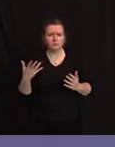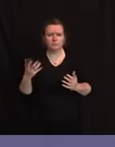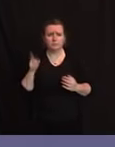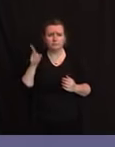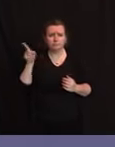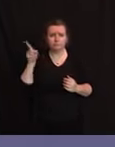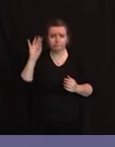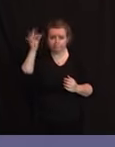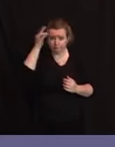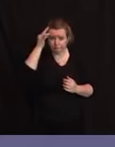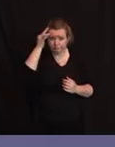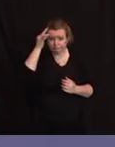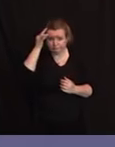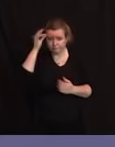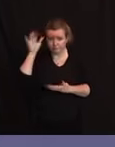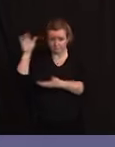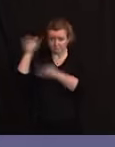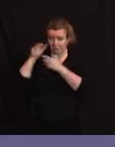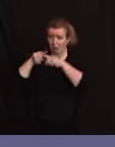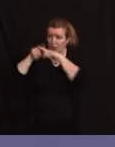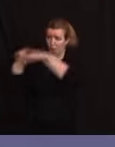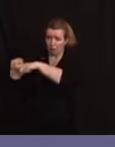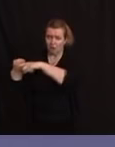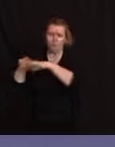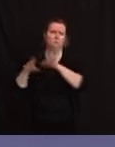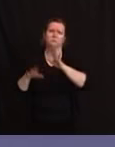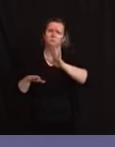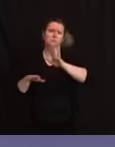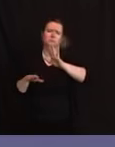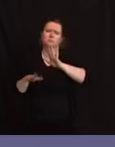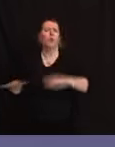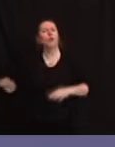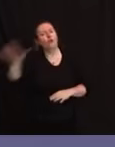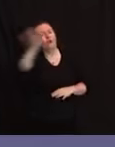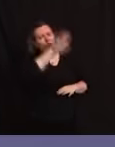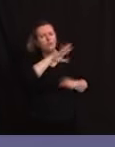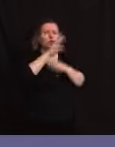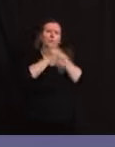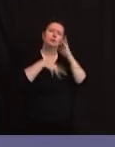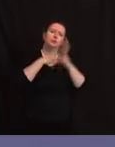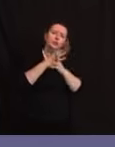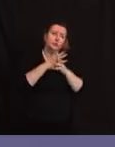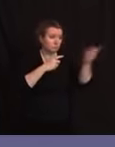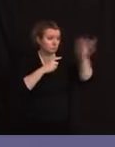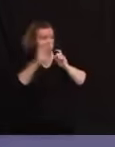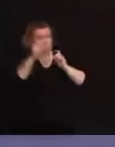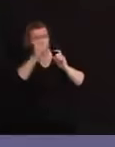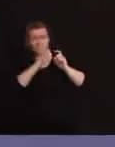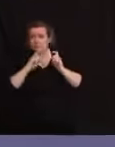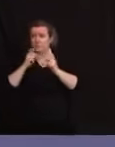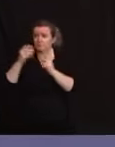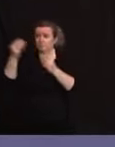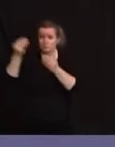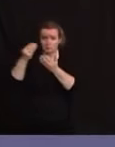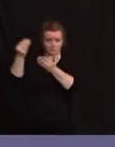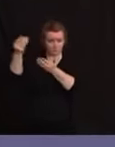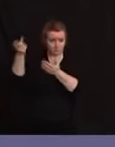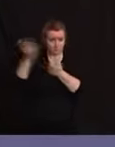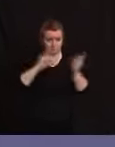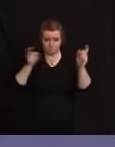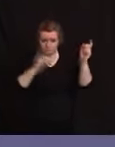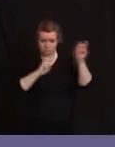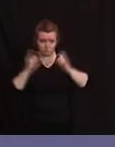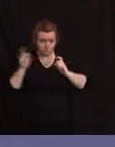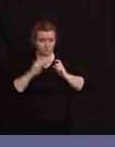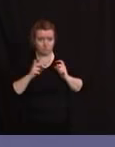of places and folks, providers, including folks who donated as well as folks we're